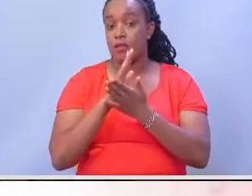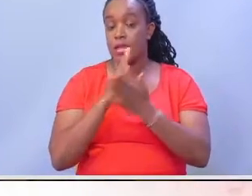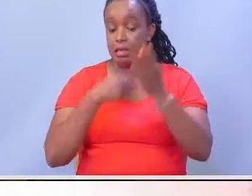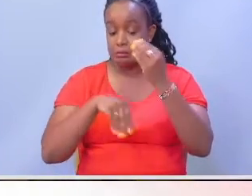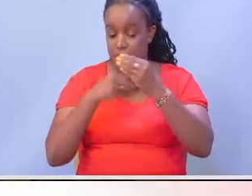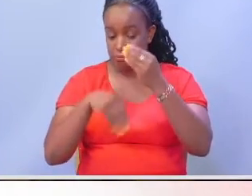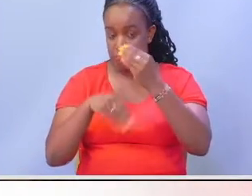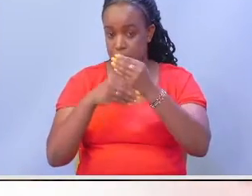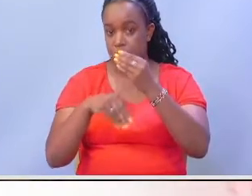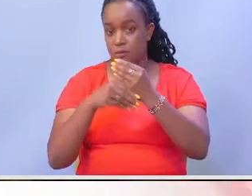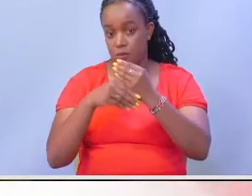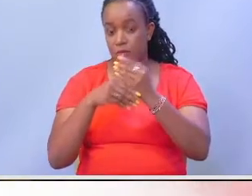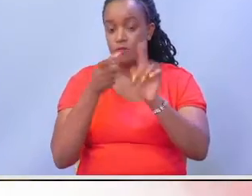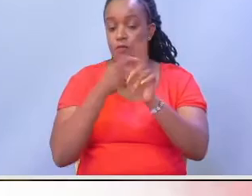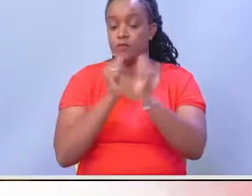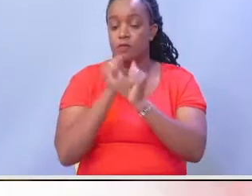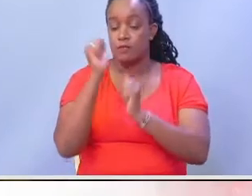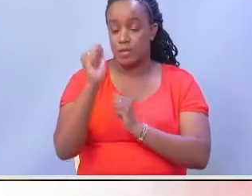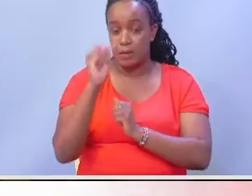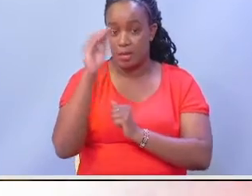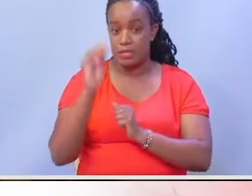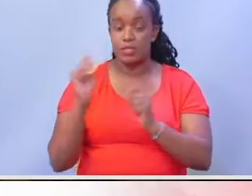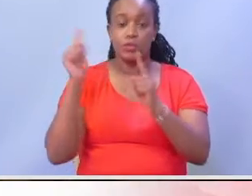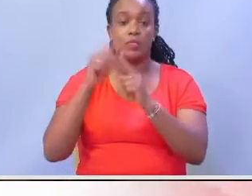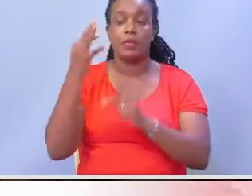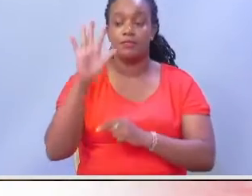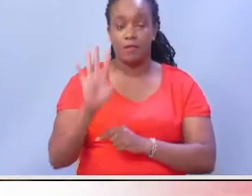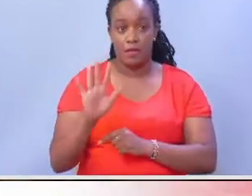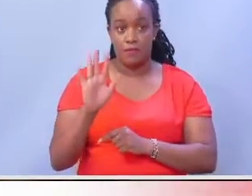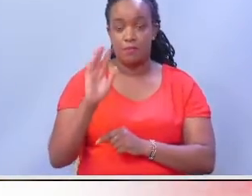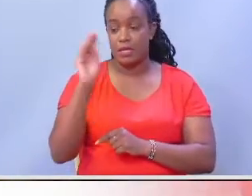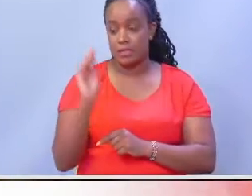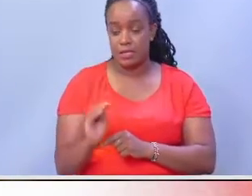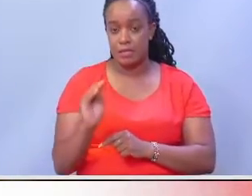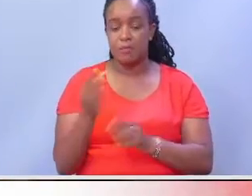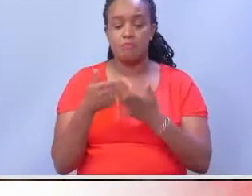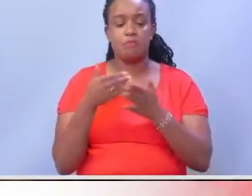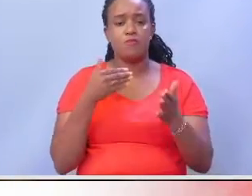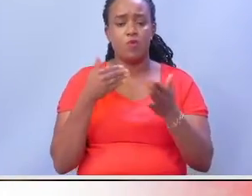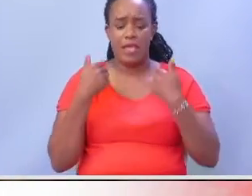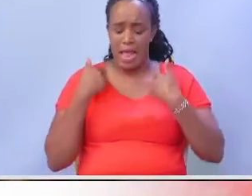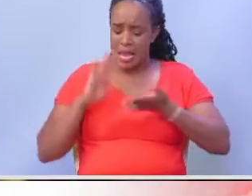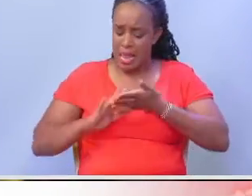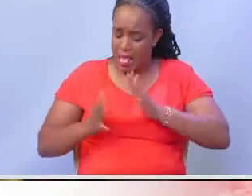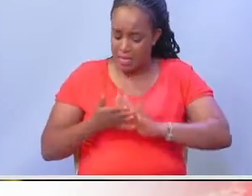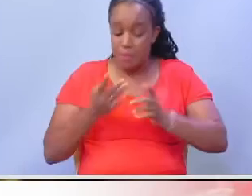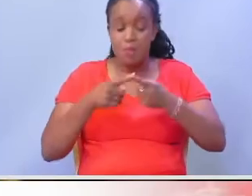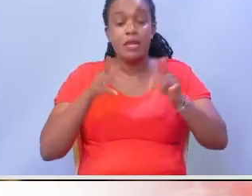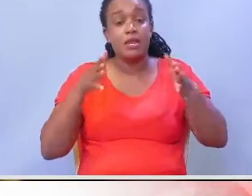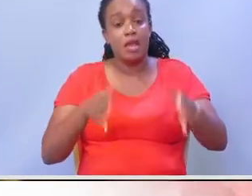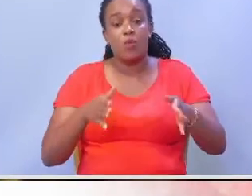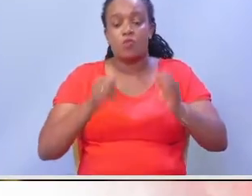Tulikuwa tunakaa kama watu hawana nguo. Tulikuwa uchi. Sasa tuko na nguo yetu. Hama namna gani? Na hii